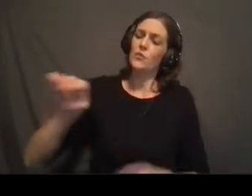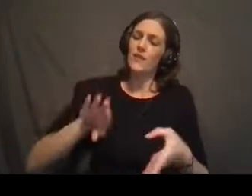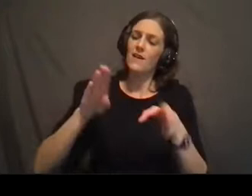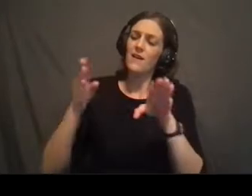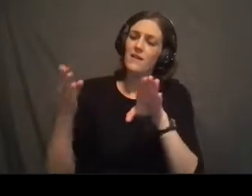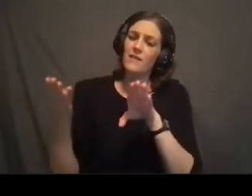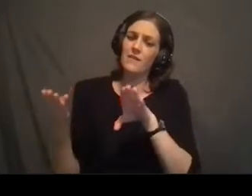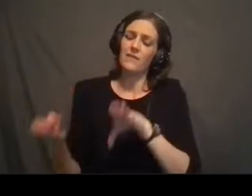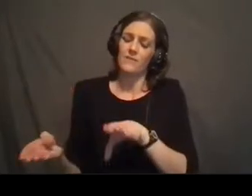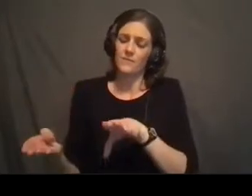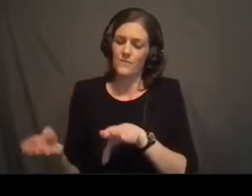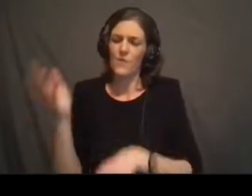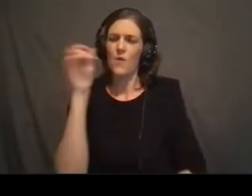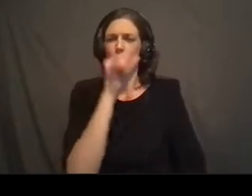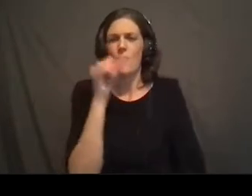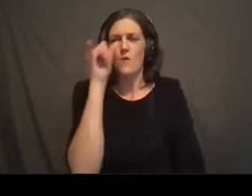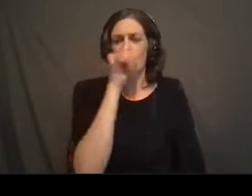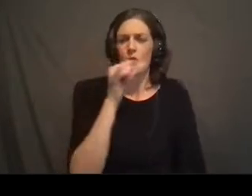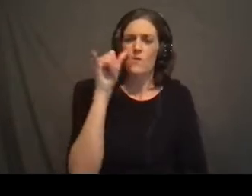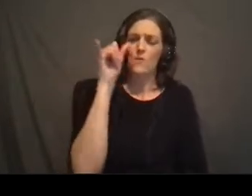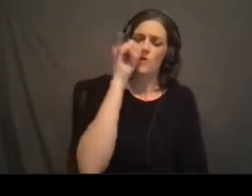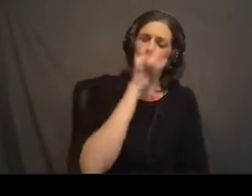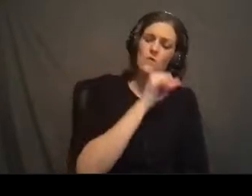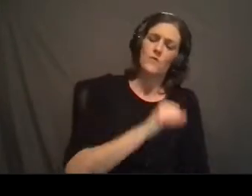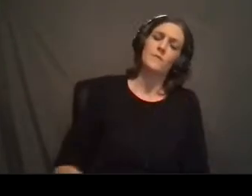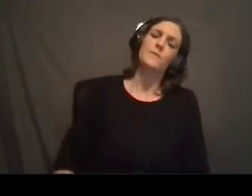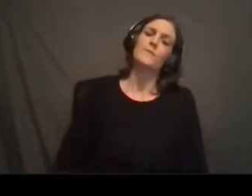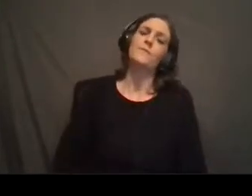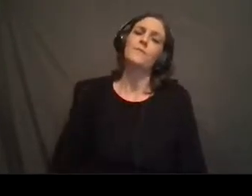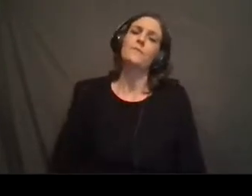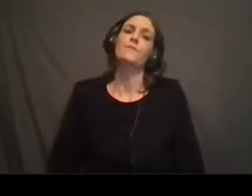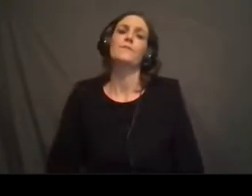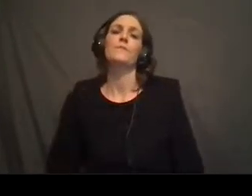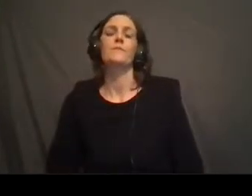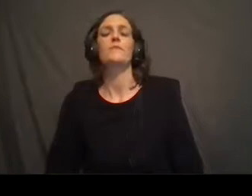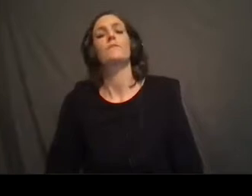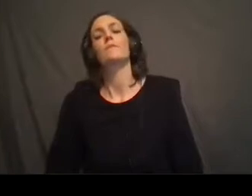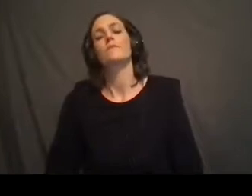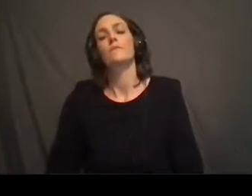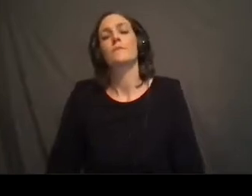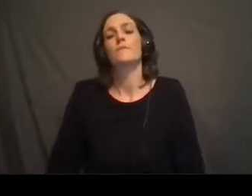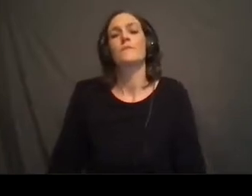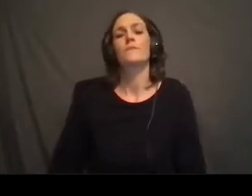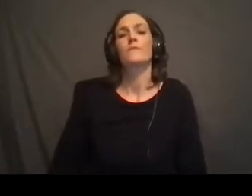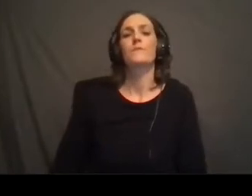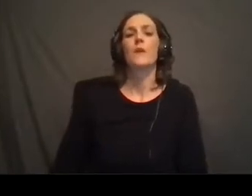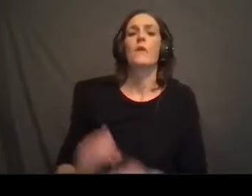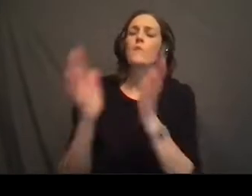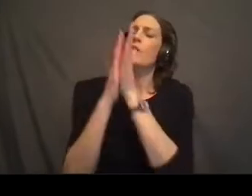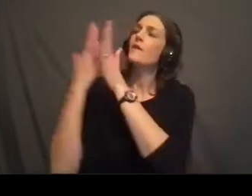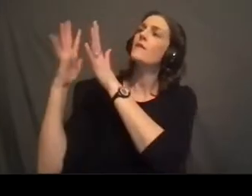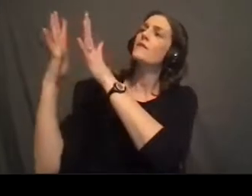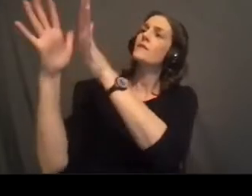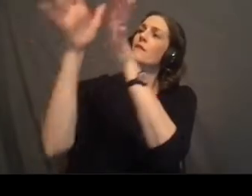you died. Thank you.